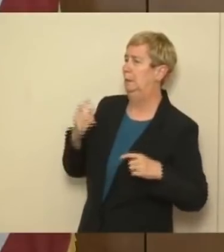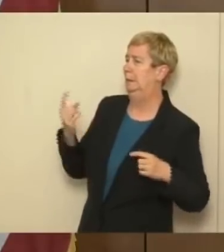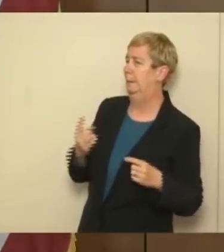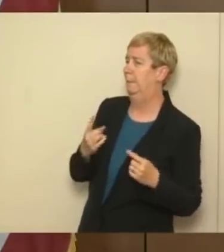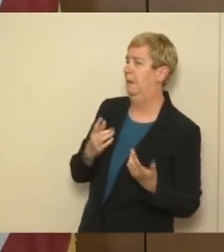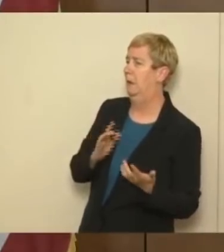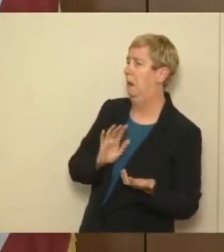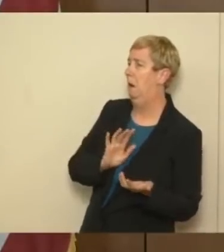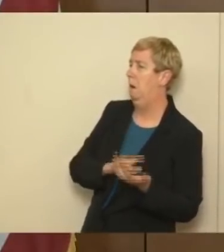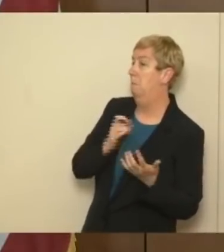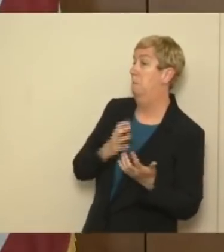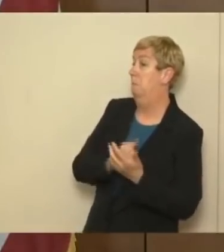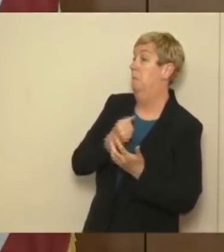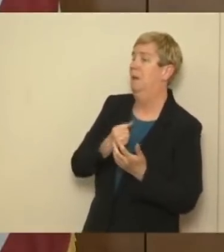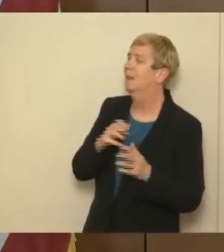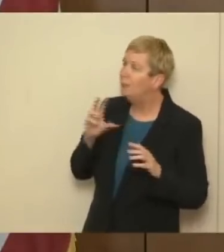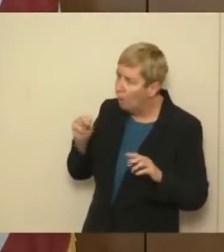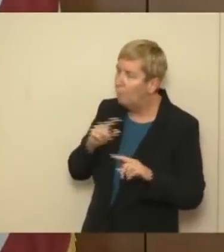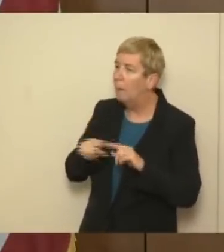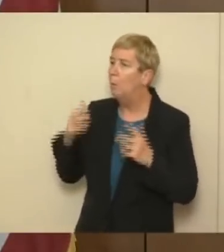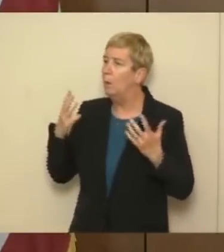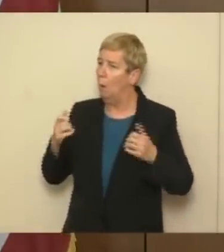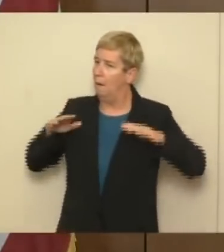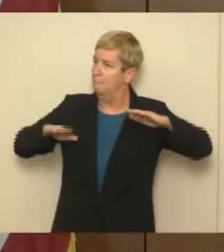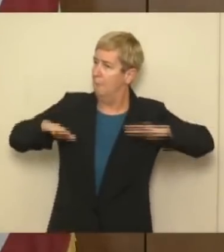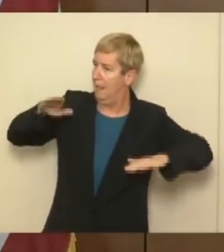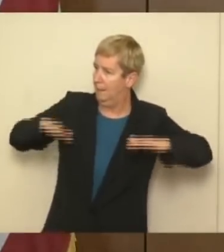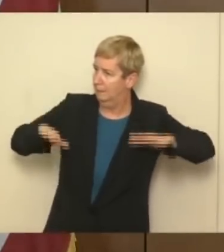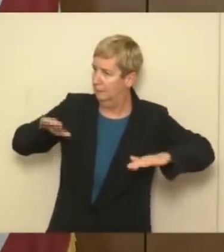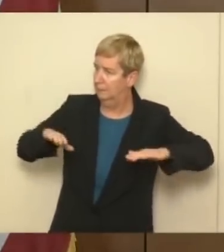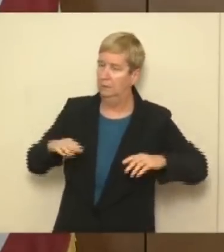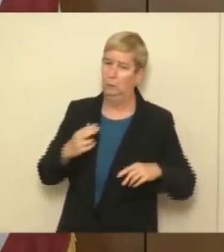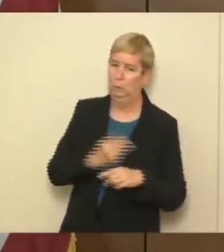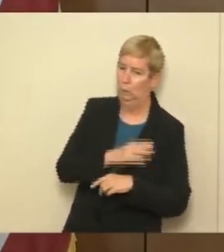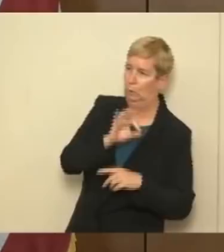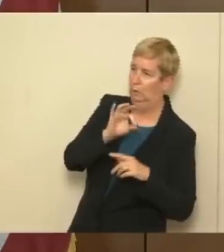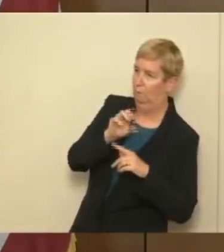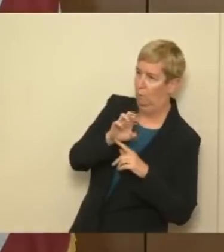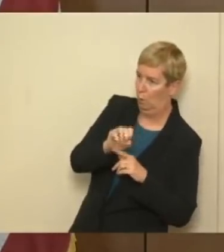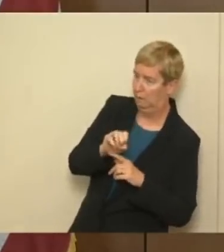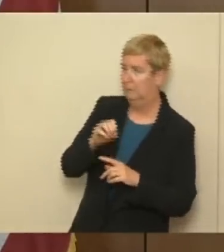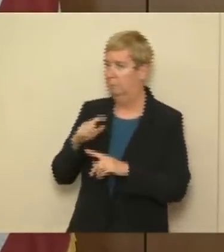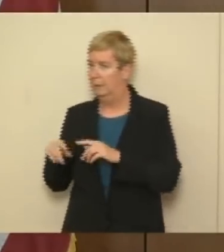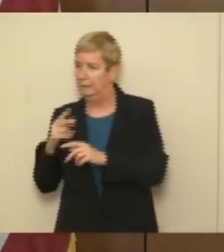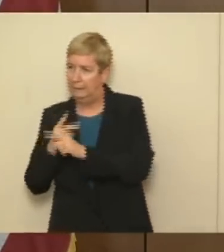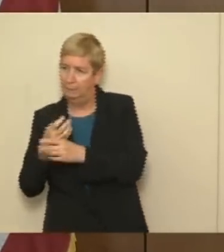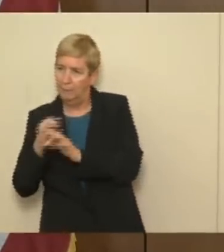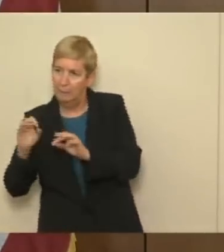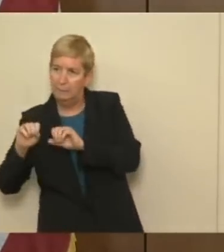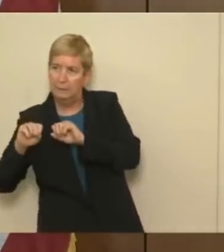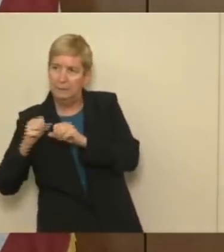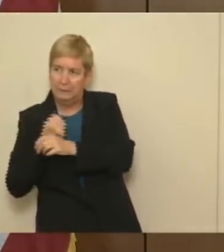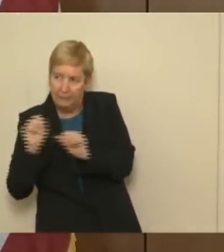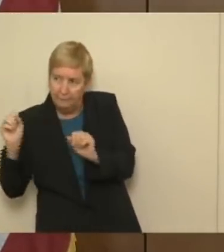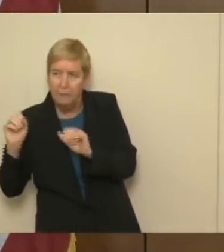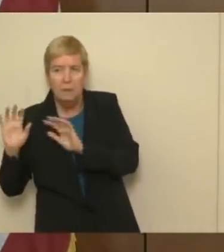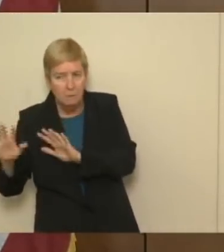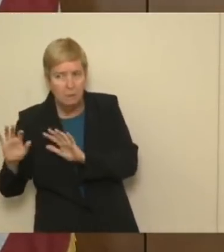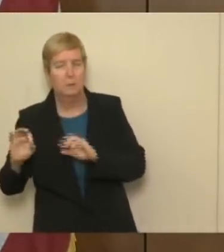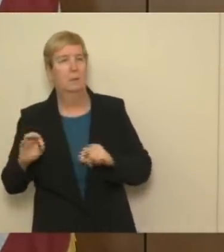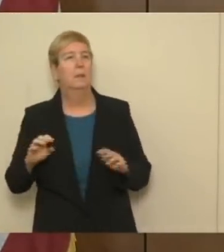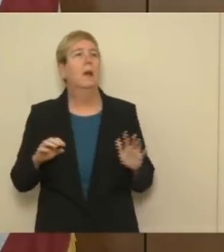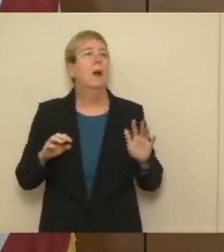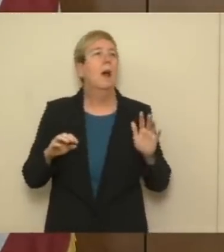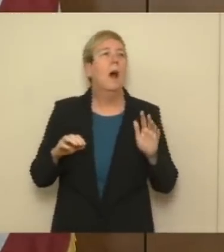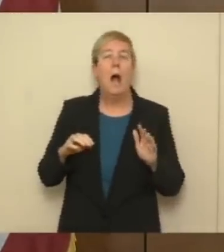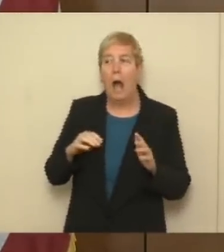be accountable, but we want to be balanced in that approach. I appreciate that they addressed our emergency orders in the pandemic, and